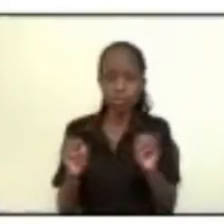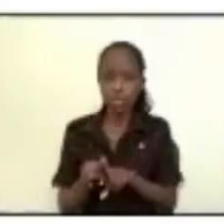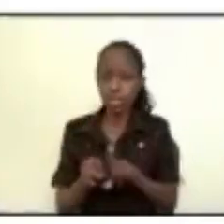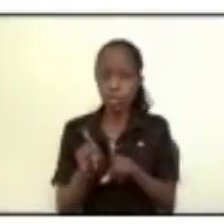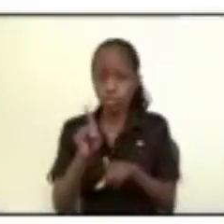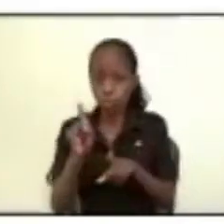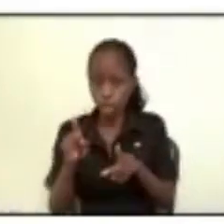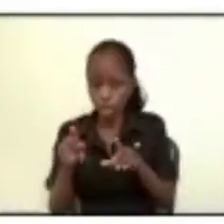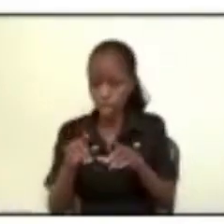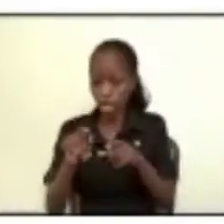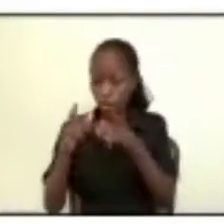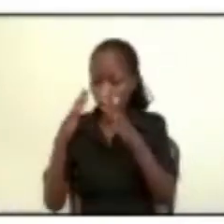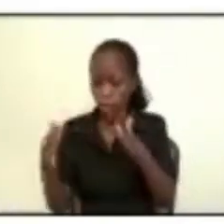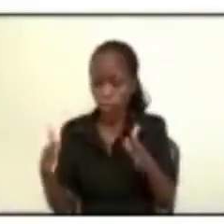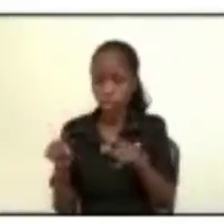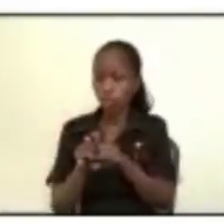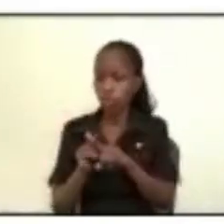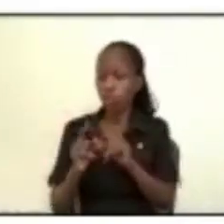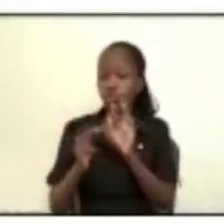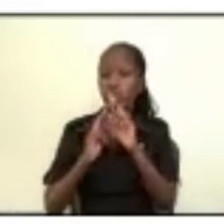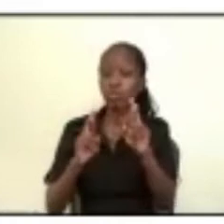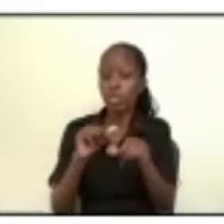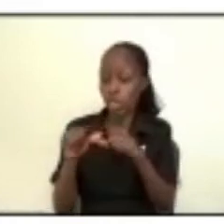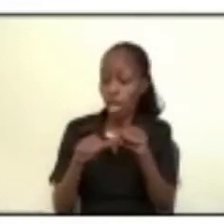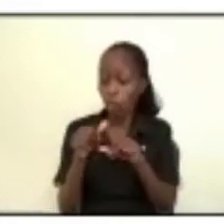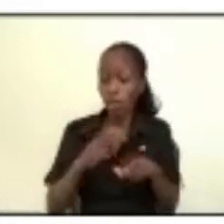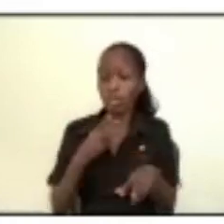highlighting those voices, the voices that are speaking up against